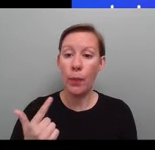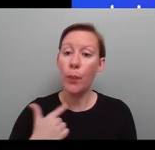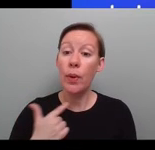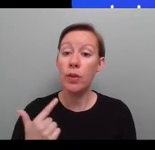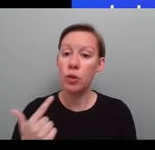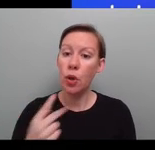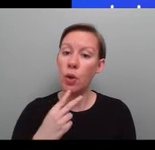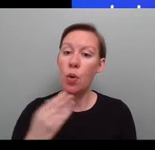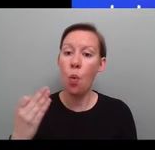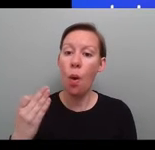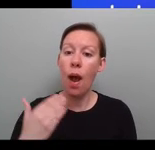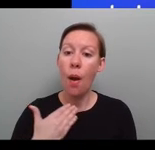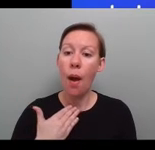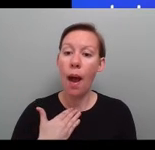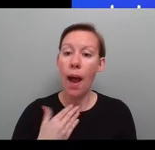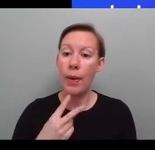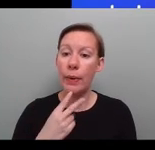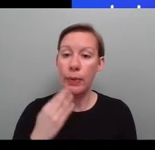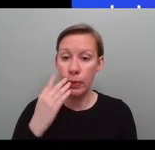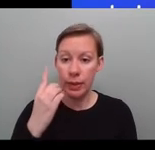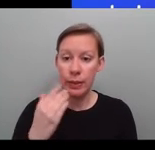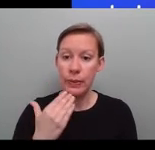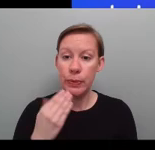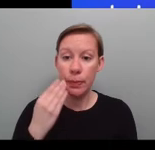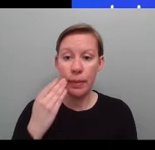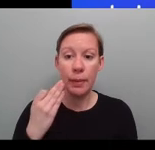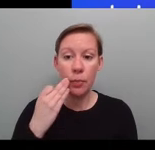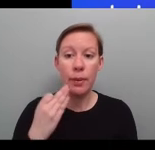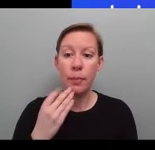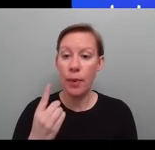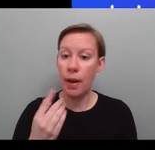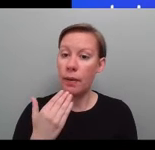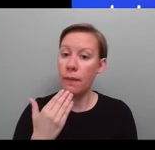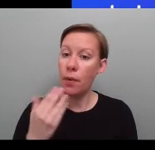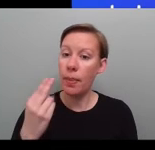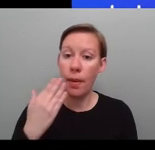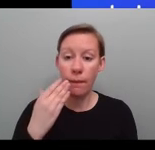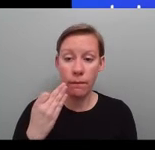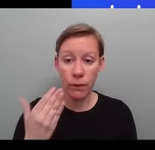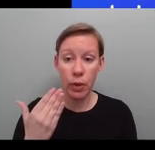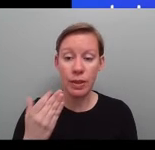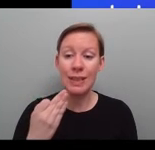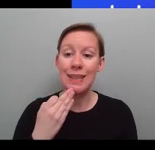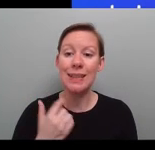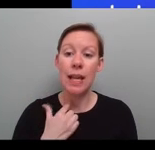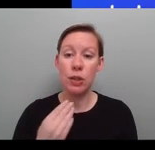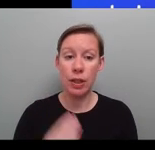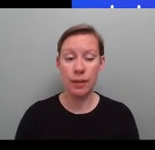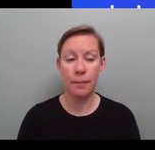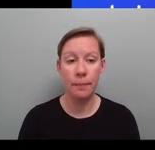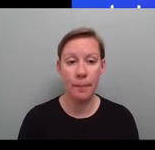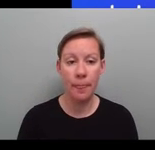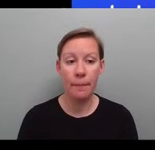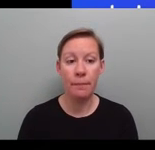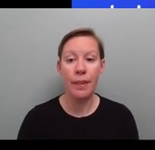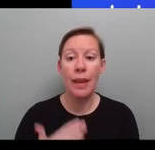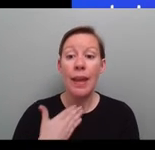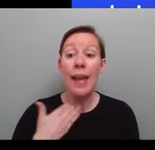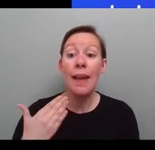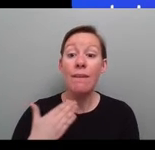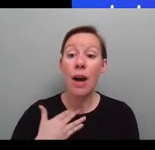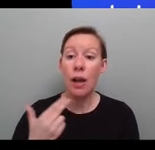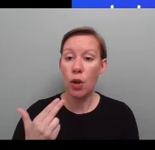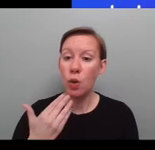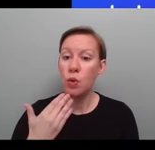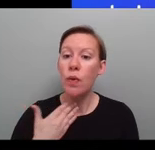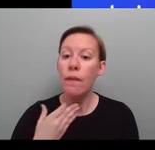going to show you all the different steps that you'll need to take in order to be prepared for our first Blackboard collaboration session. If I'm